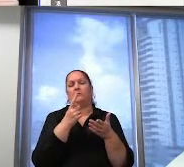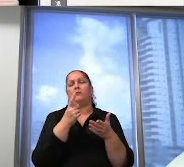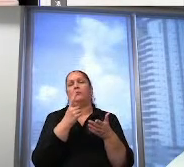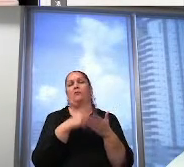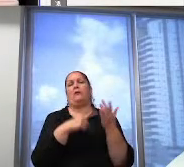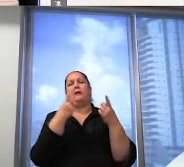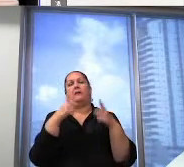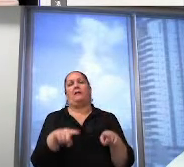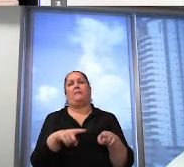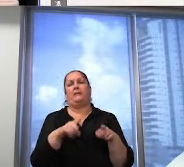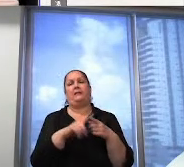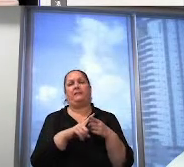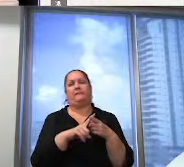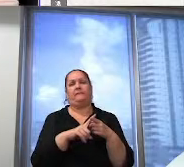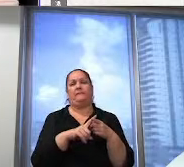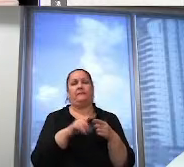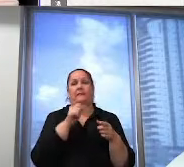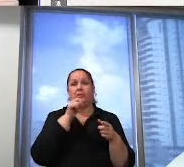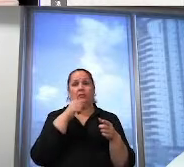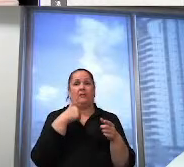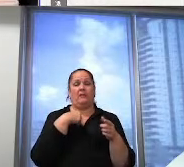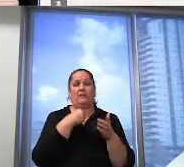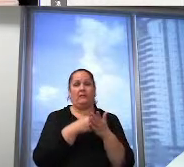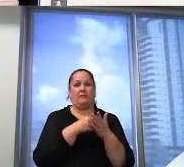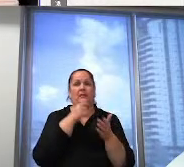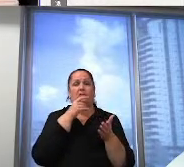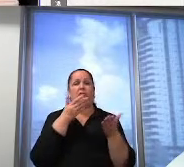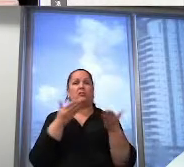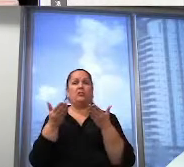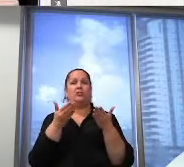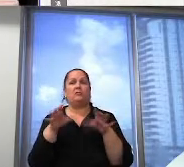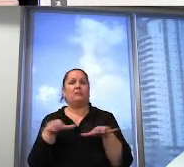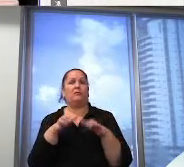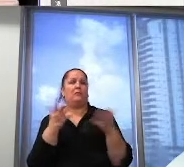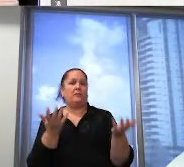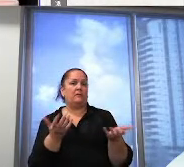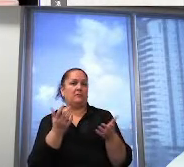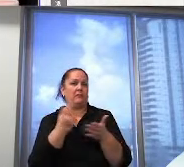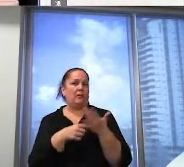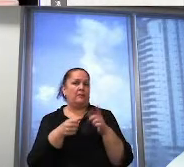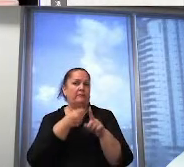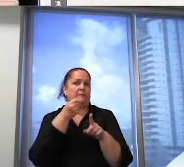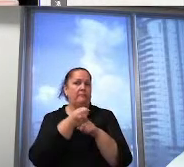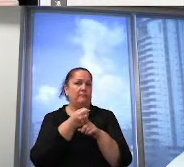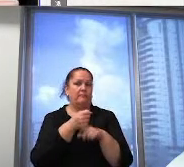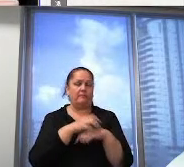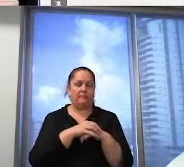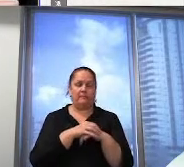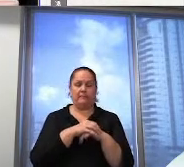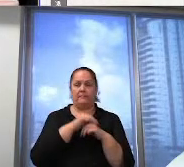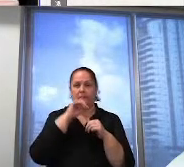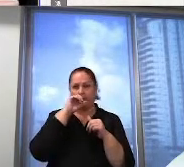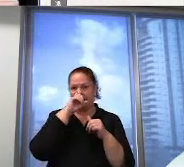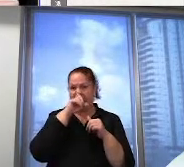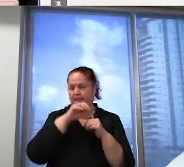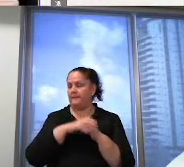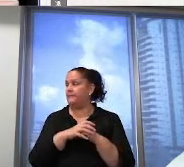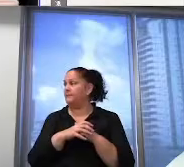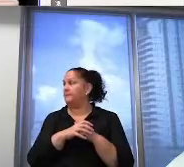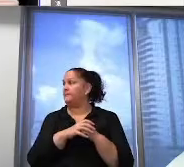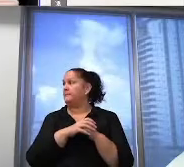trade-off between cost to ratepayers and service performance. What can you tell us about the effect of the deferral,